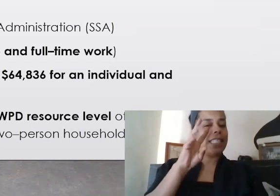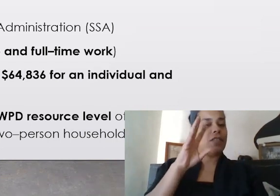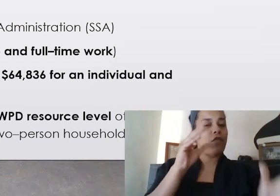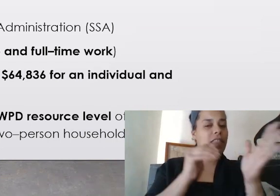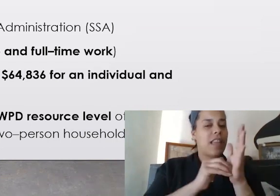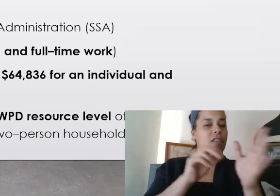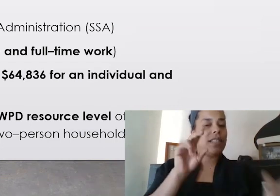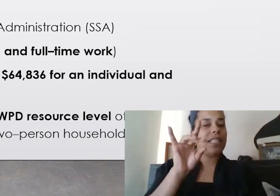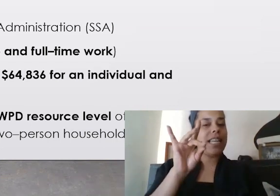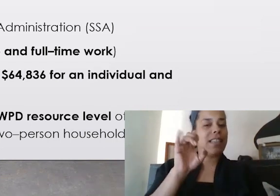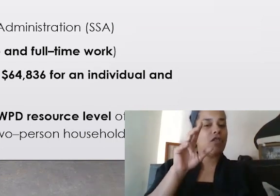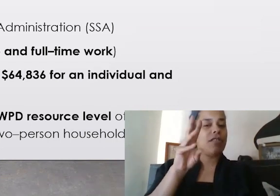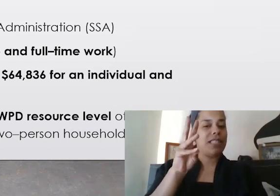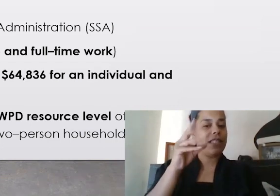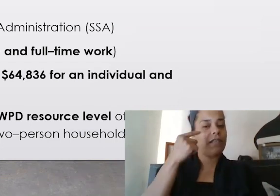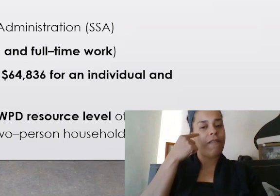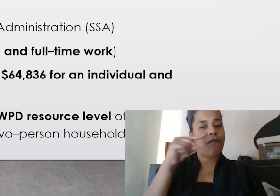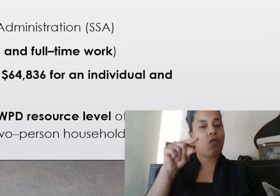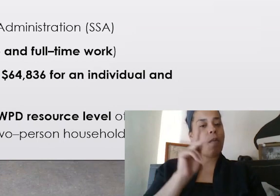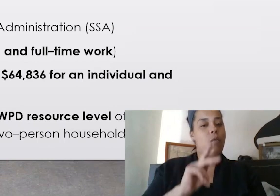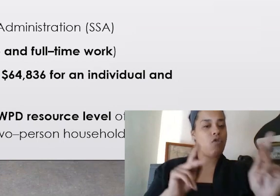$64,836 for an individual and